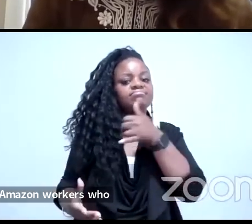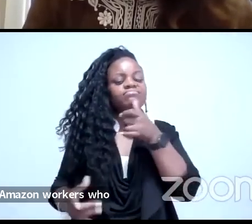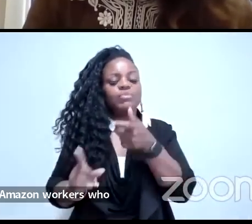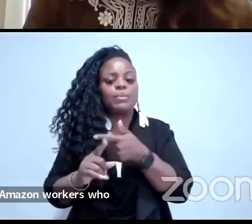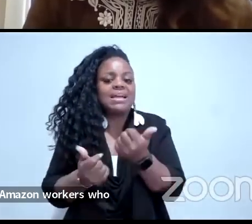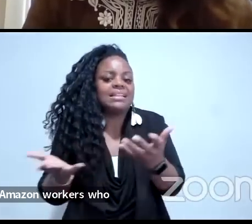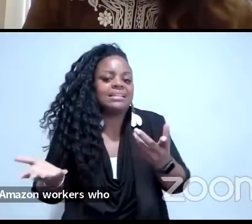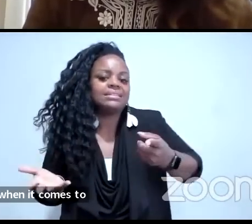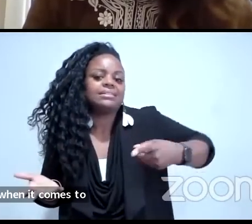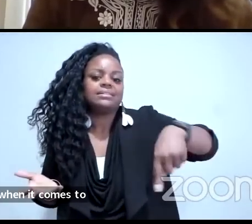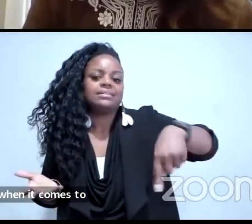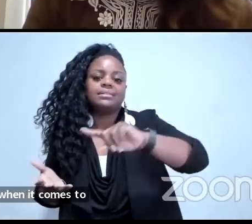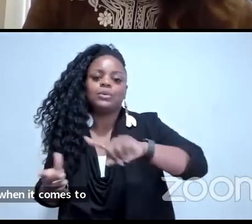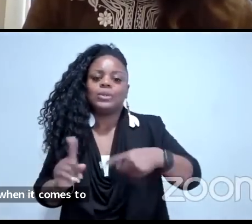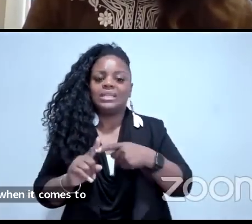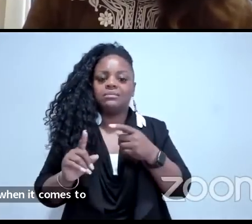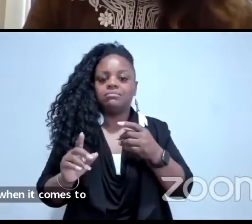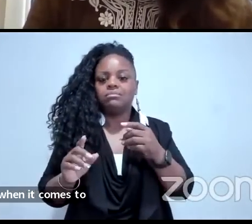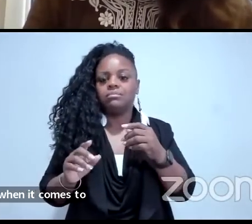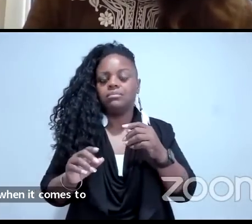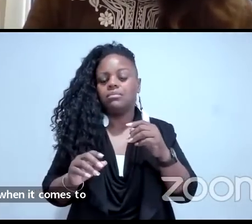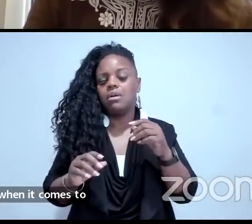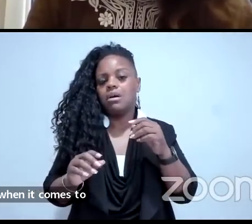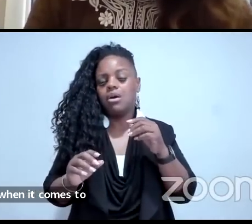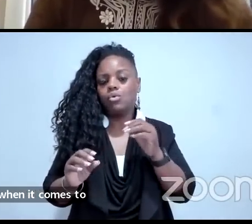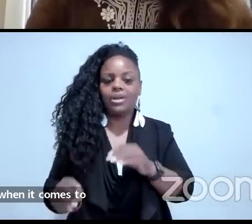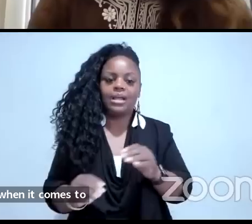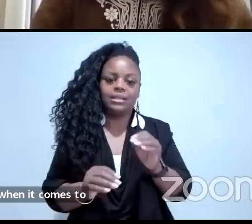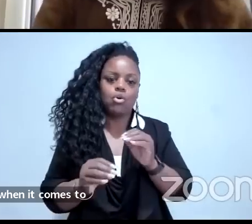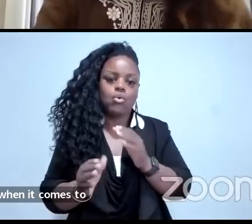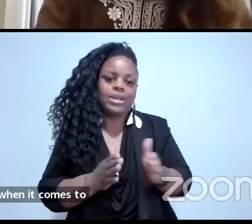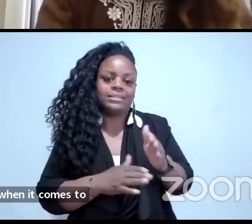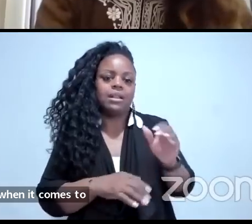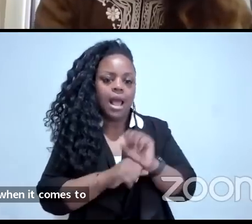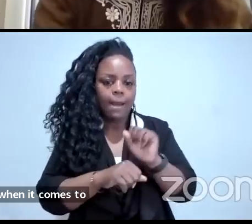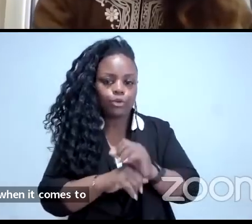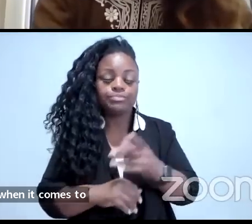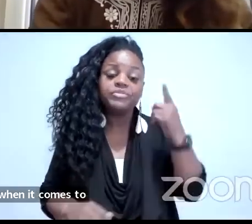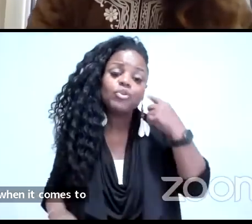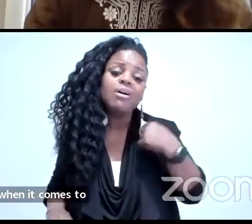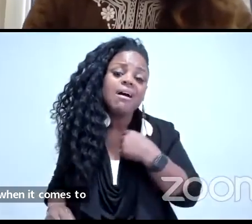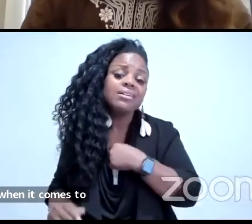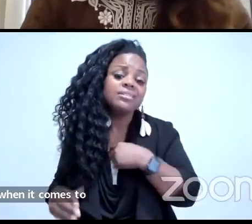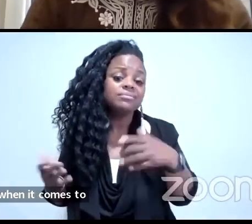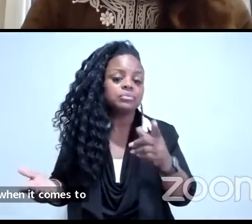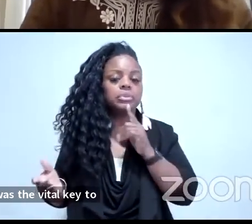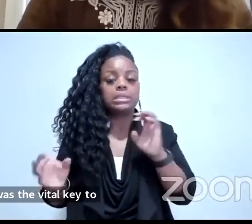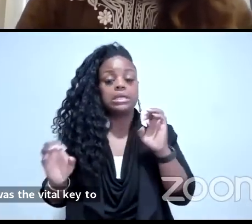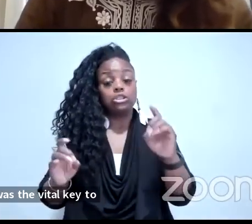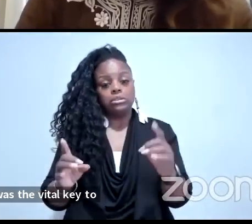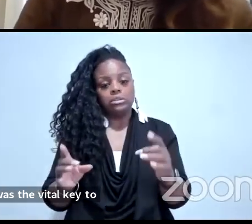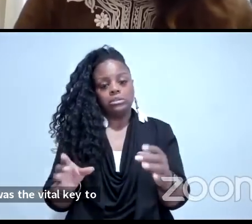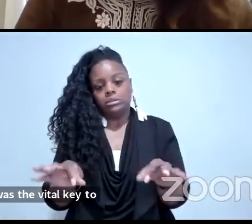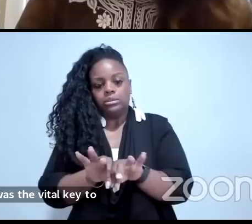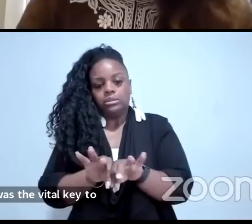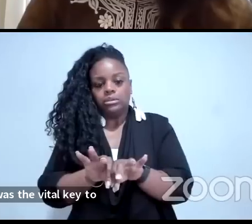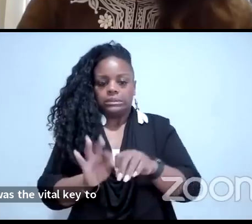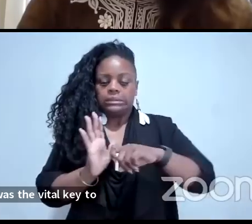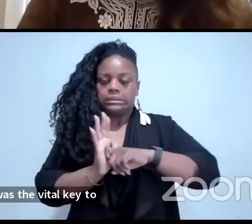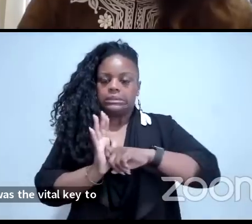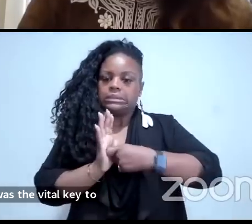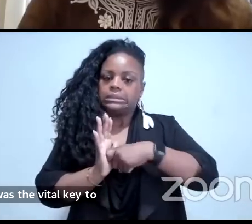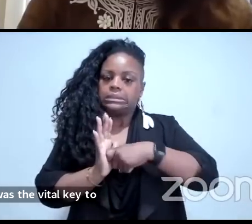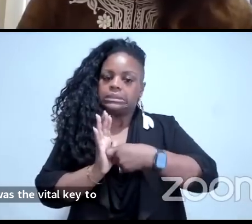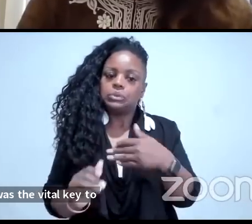that education was the vital key to our campaign. Originally, we had to spend several months educating